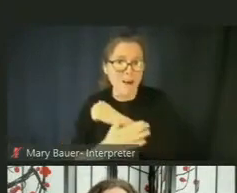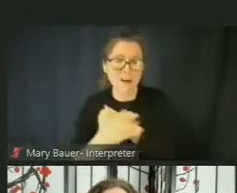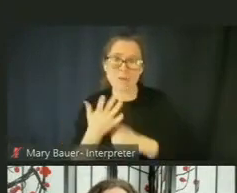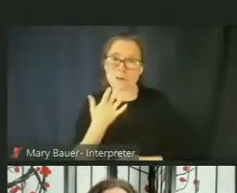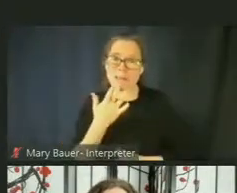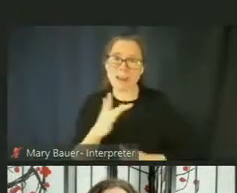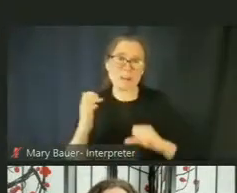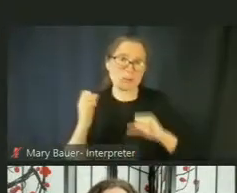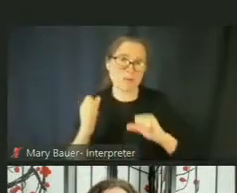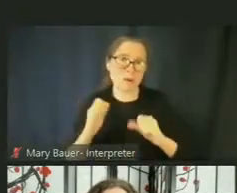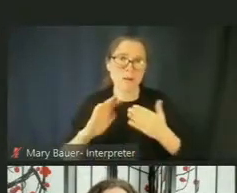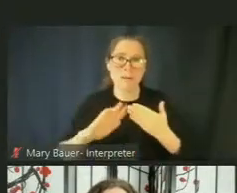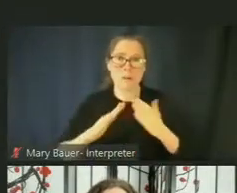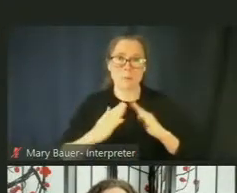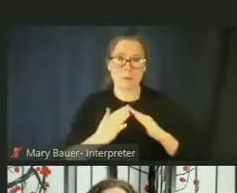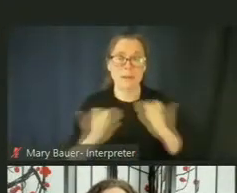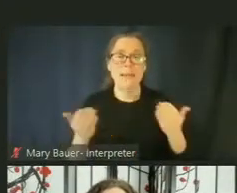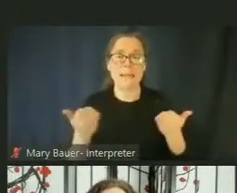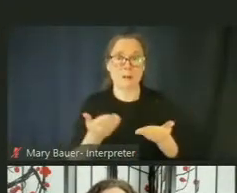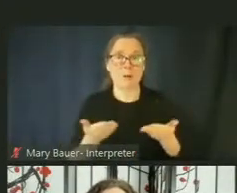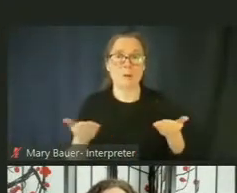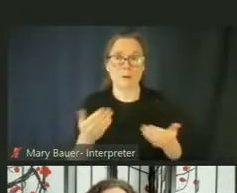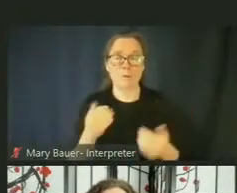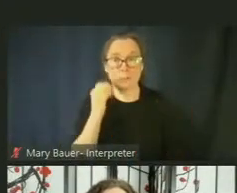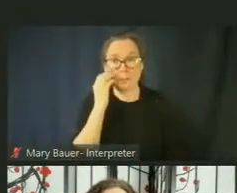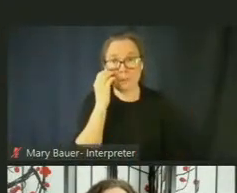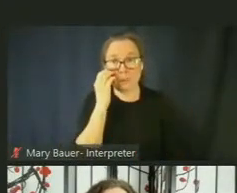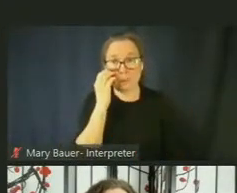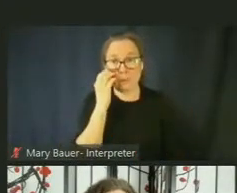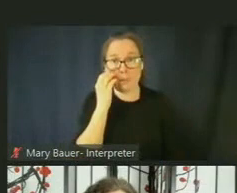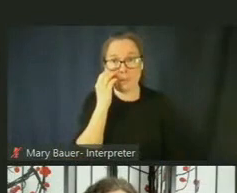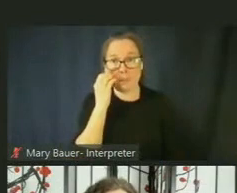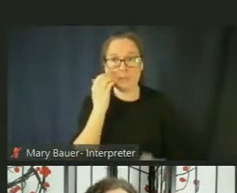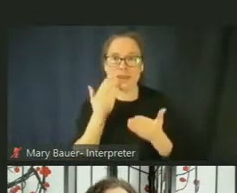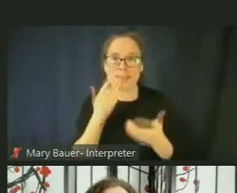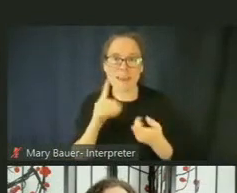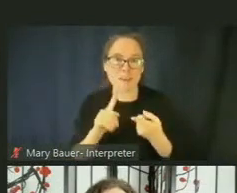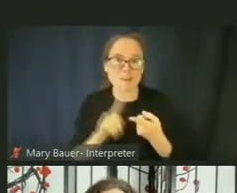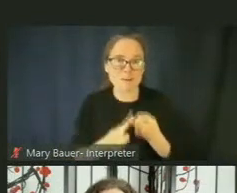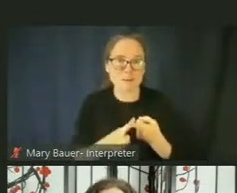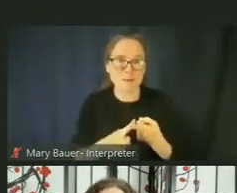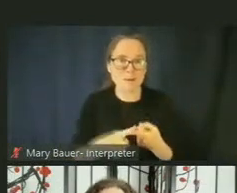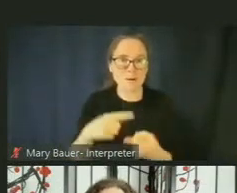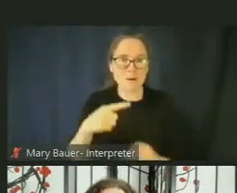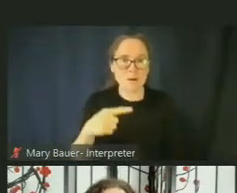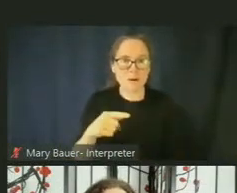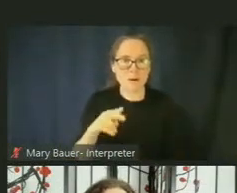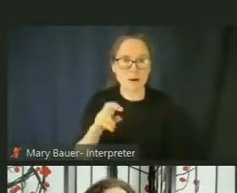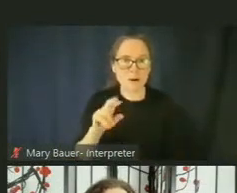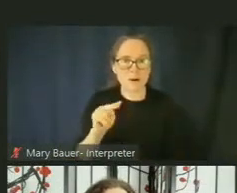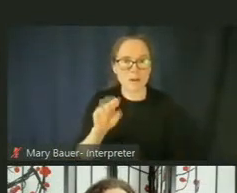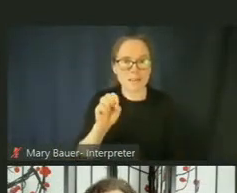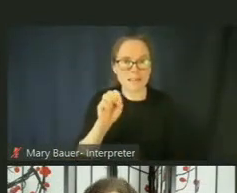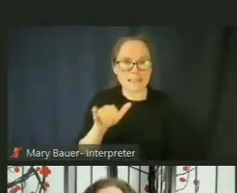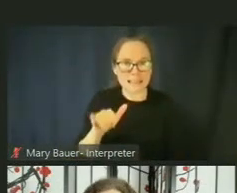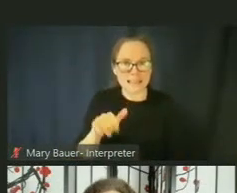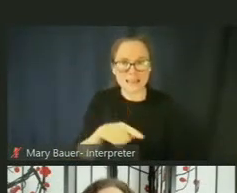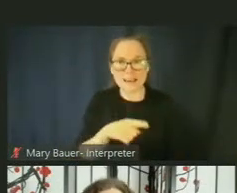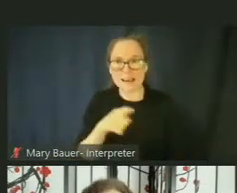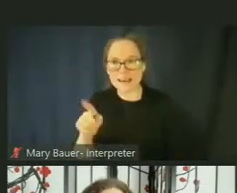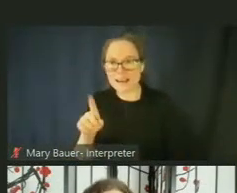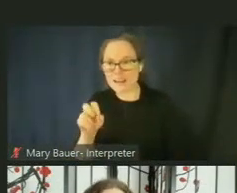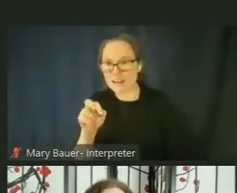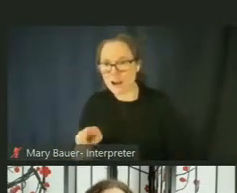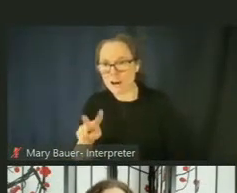strong community. And so I want to thank Jessica Guernsey, our Director of Public Health, Dr. Vines,